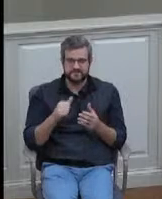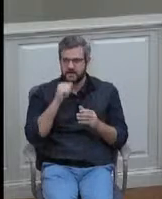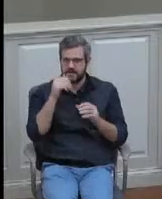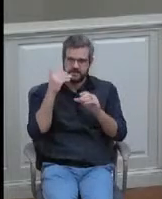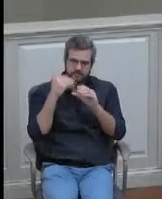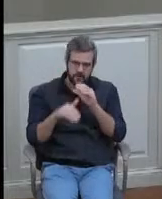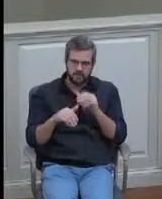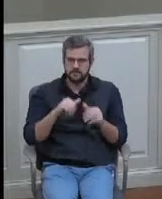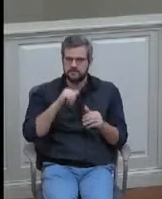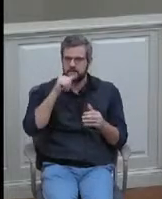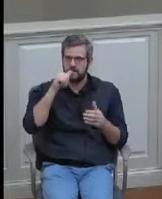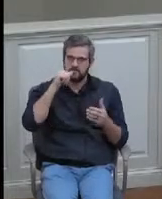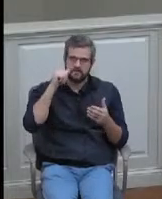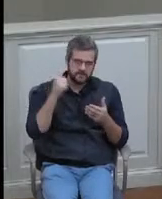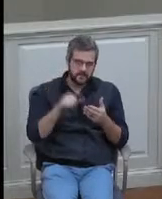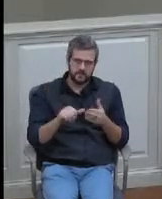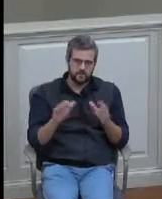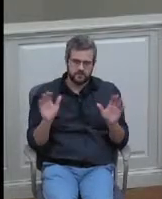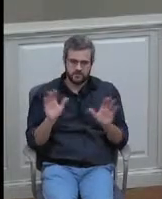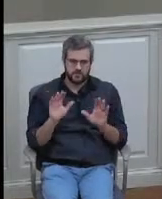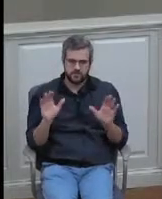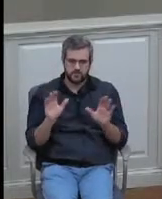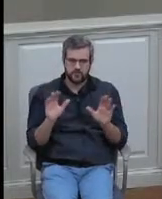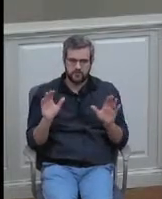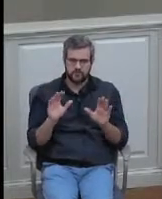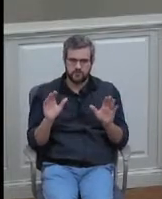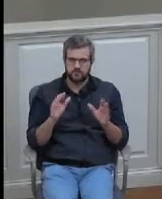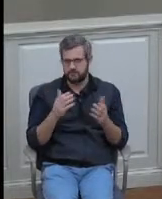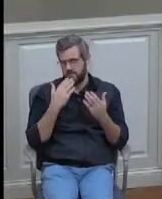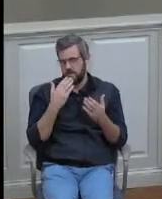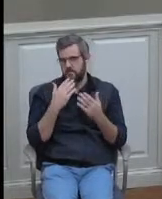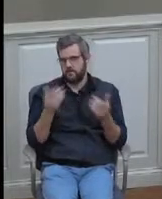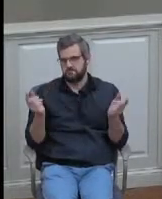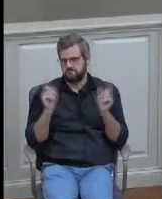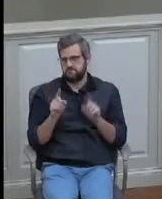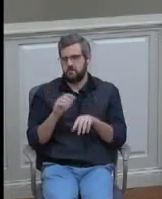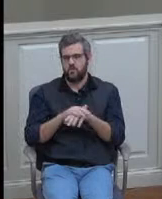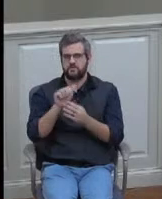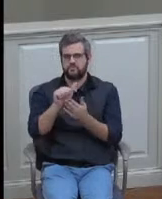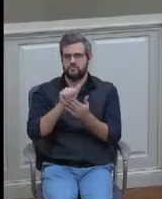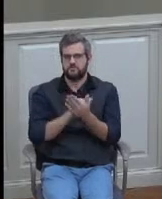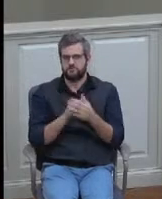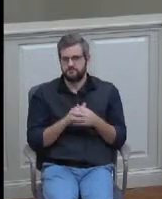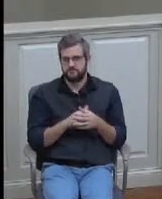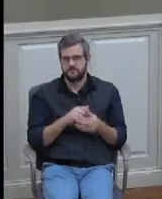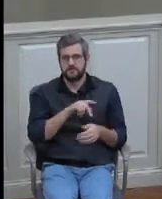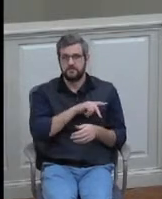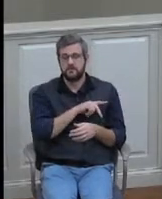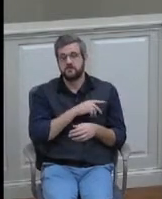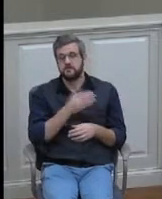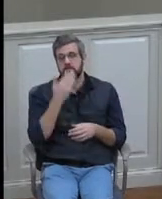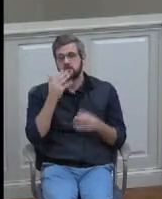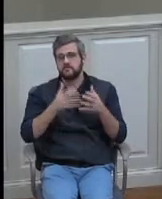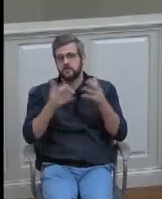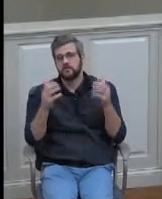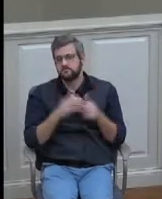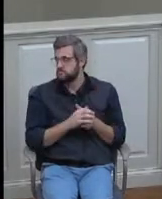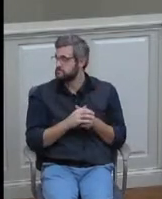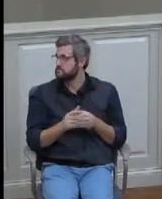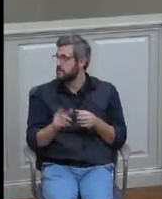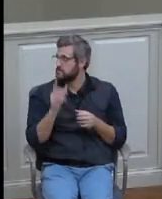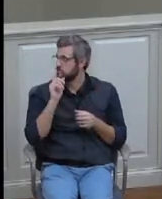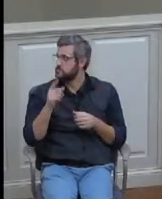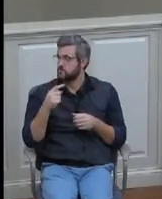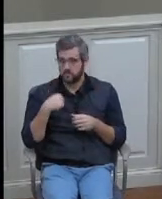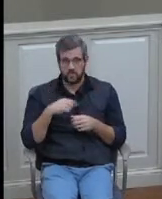or a letter, and grateful for the opportunity to be on the agenda. Thank you. Thank you very much. I'm sure we'll have